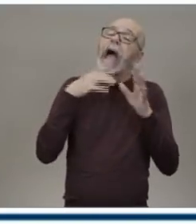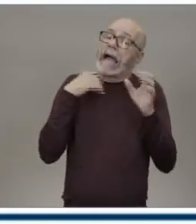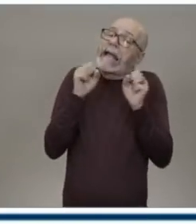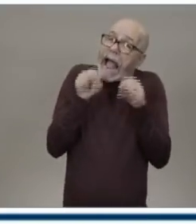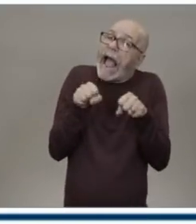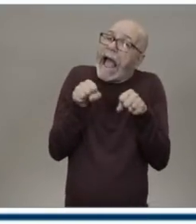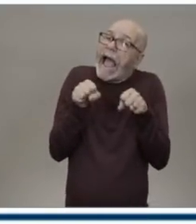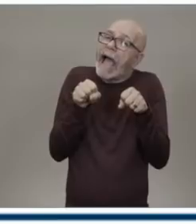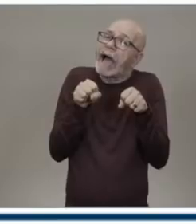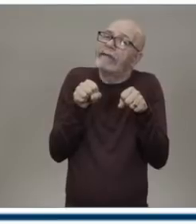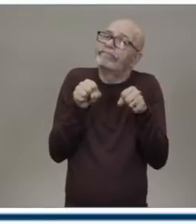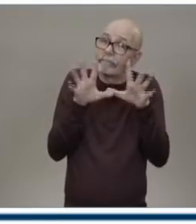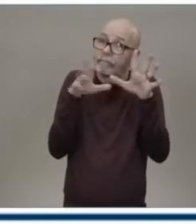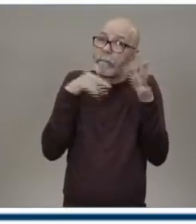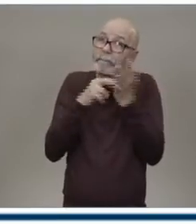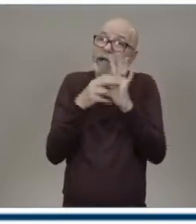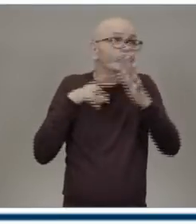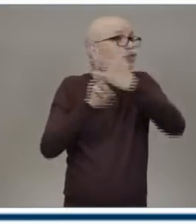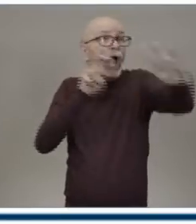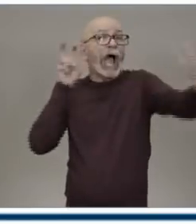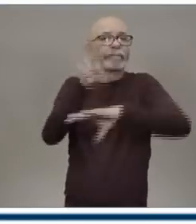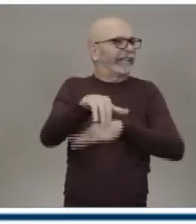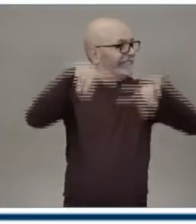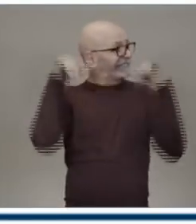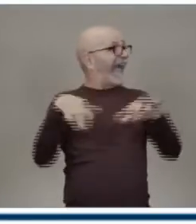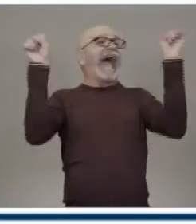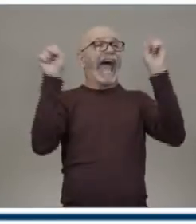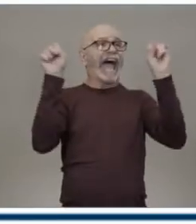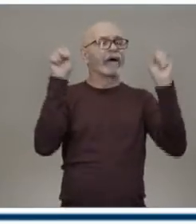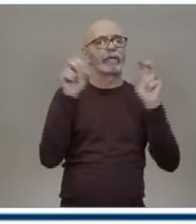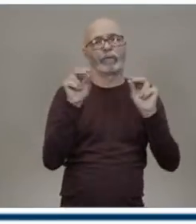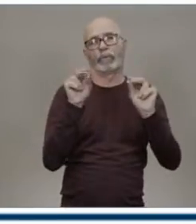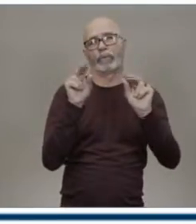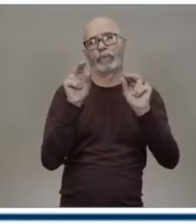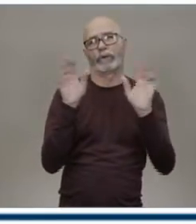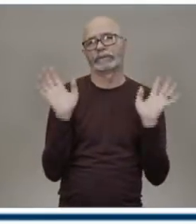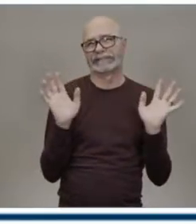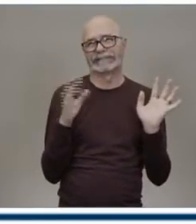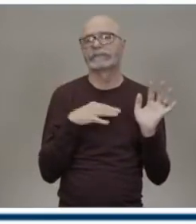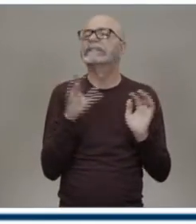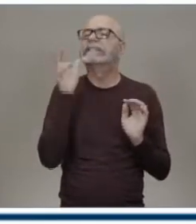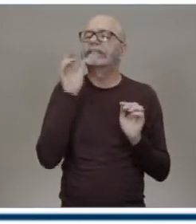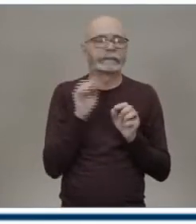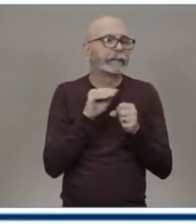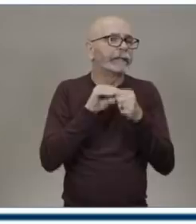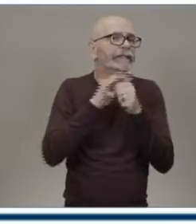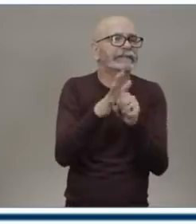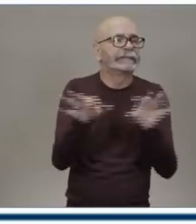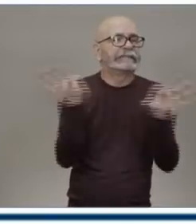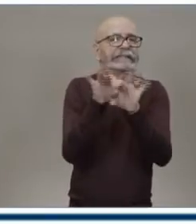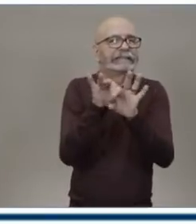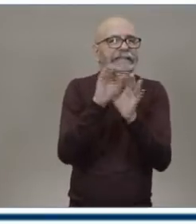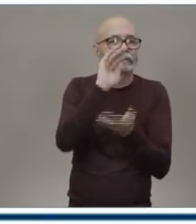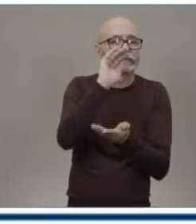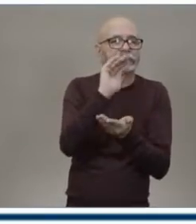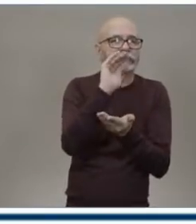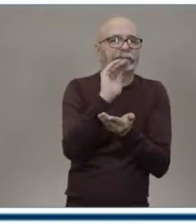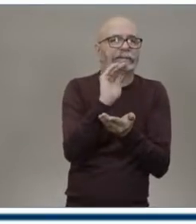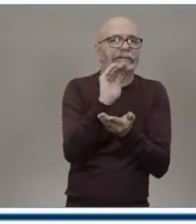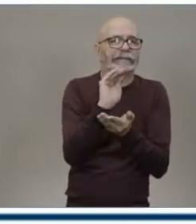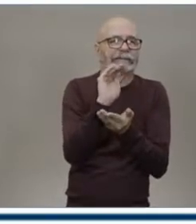myself before we have the epidemiology in front of us, and then have the conversation with the Premier